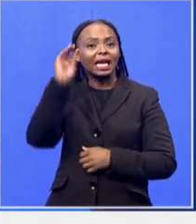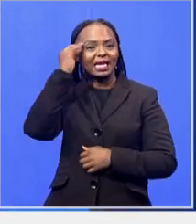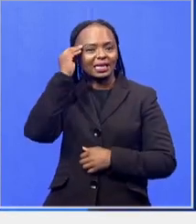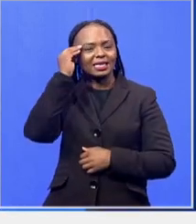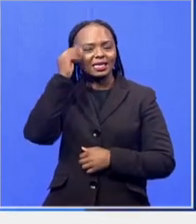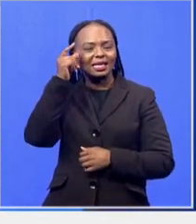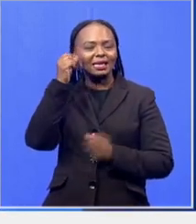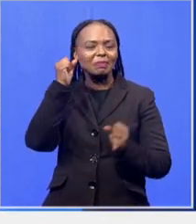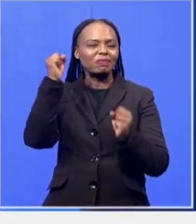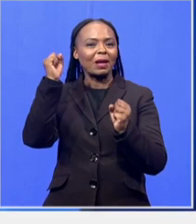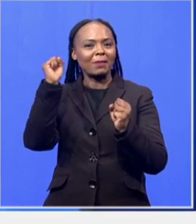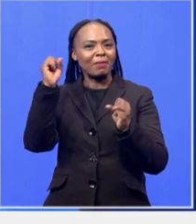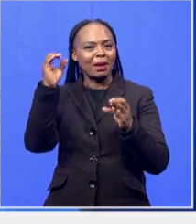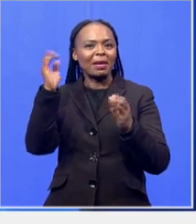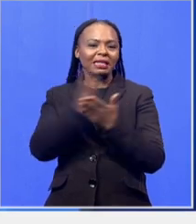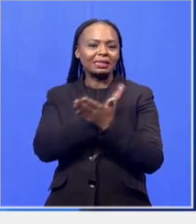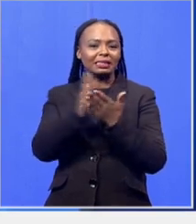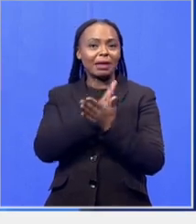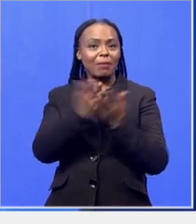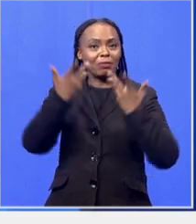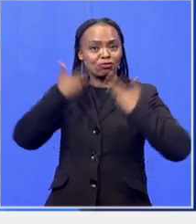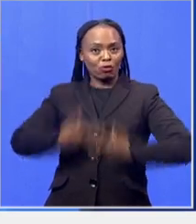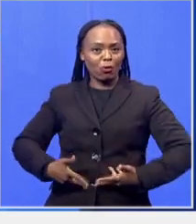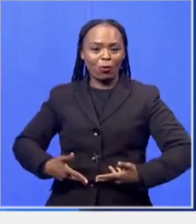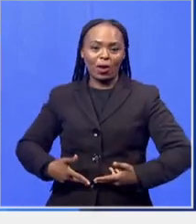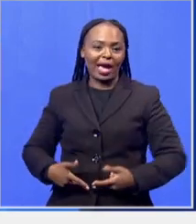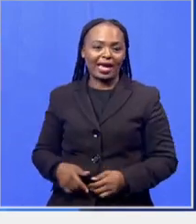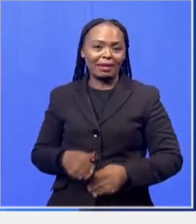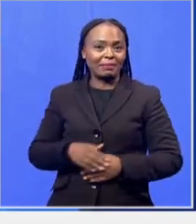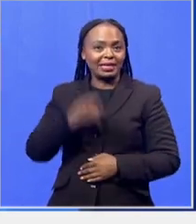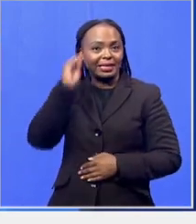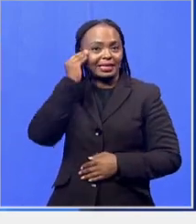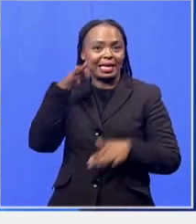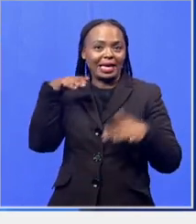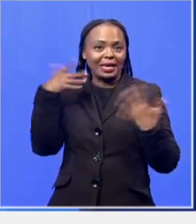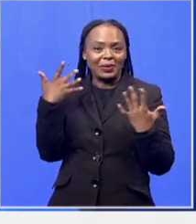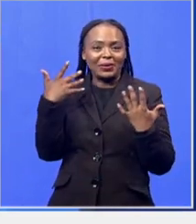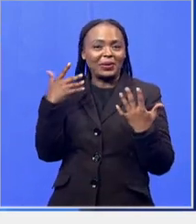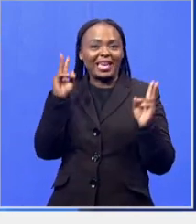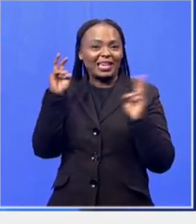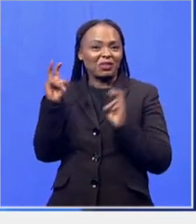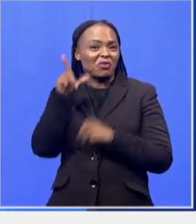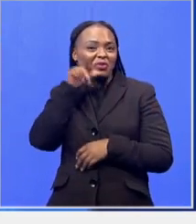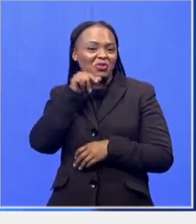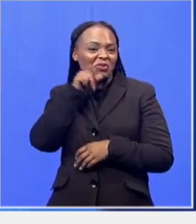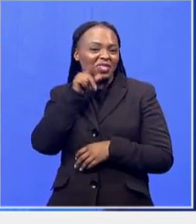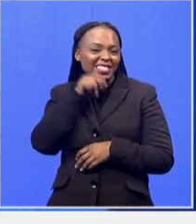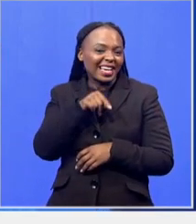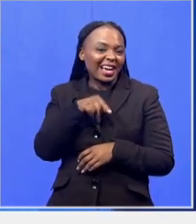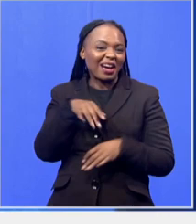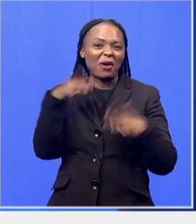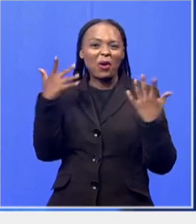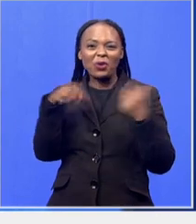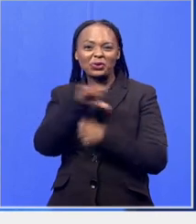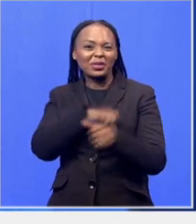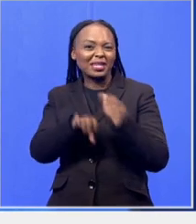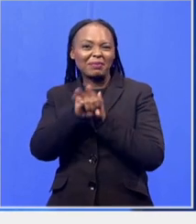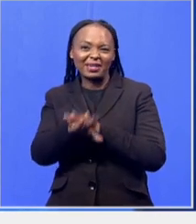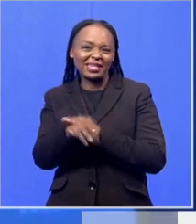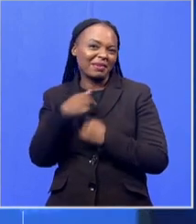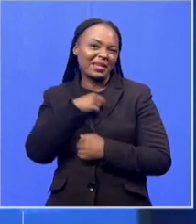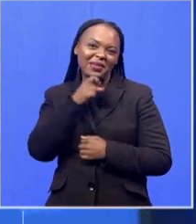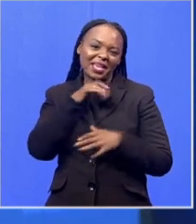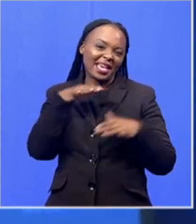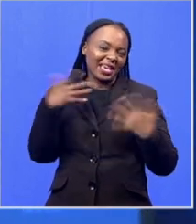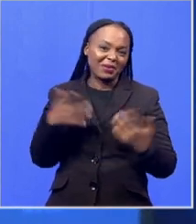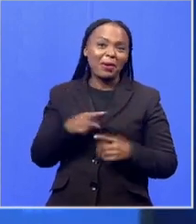for enlightening someone like me, who obviously doesn't have a big presence on Twitter or social media, but perhaps it is something